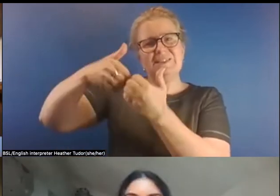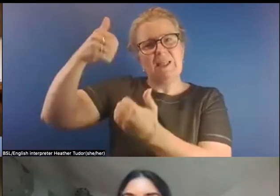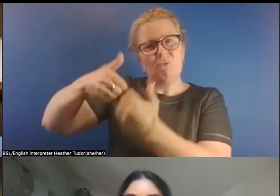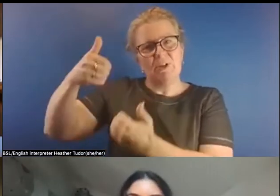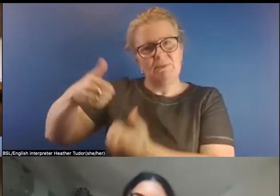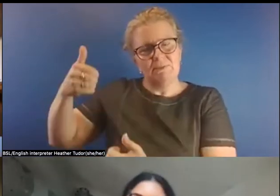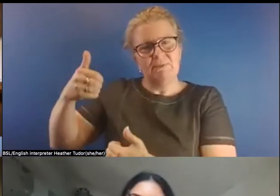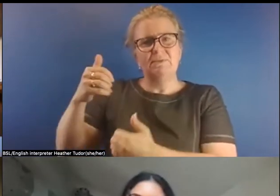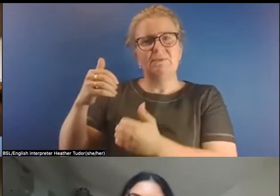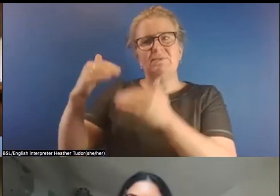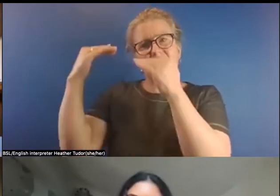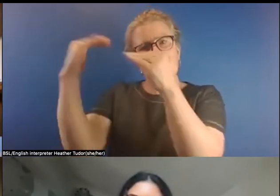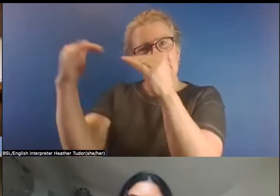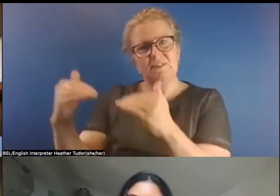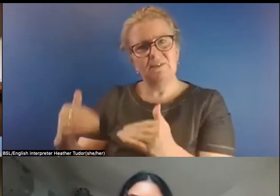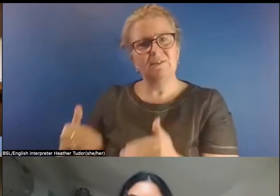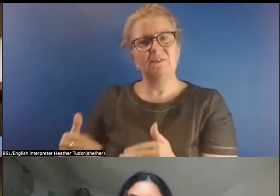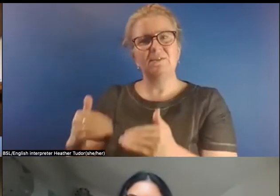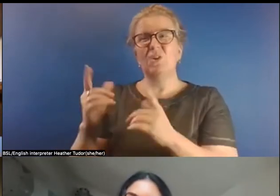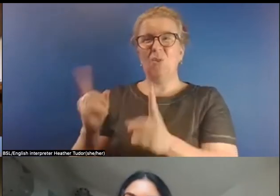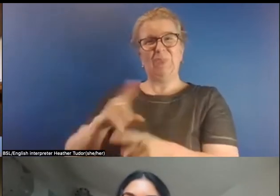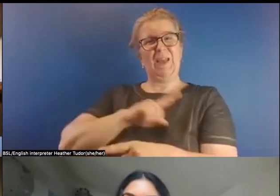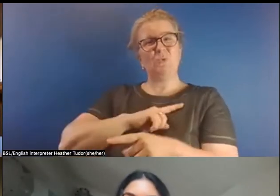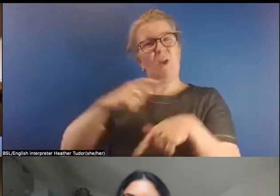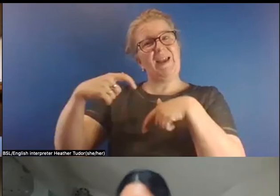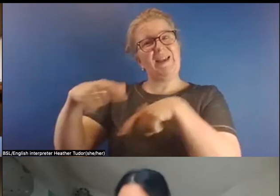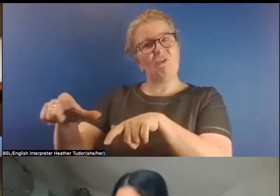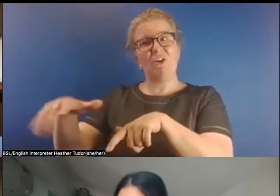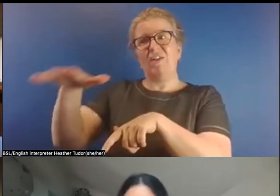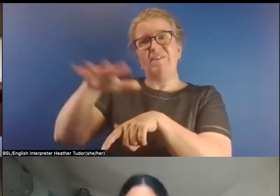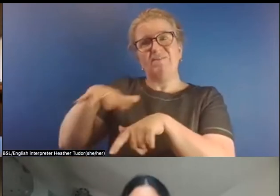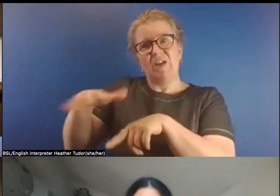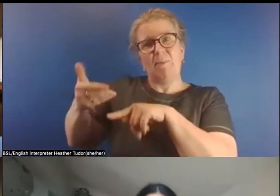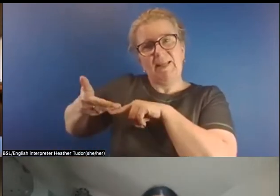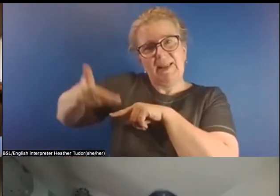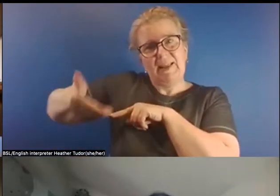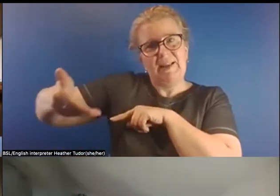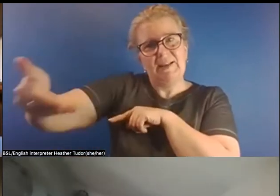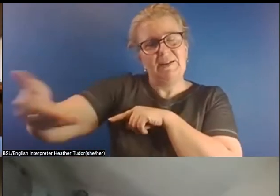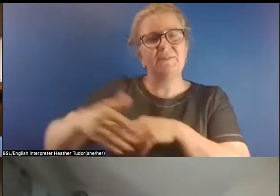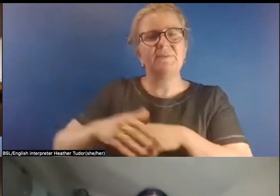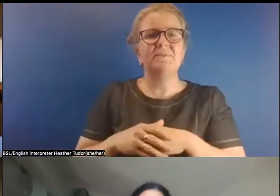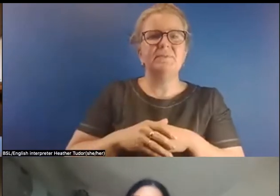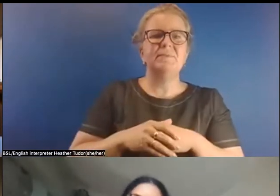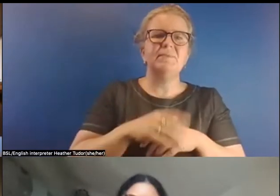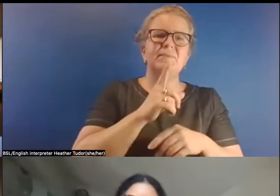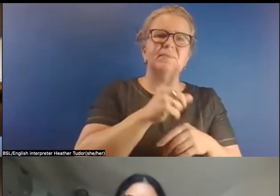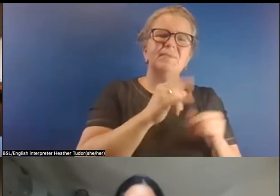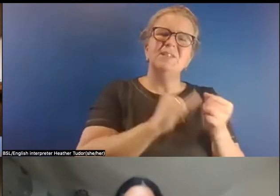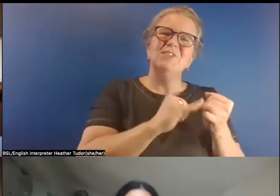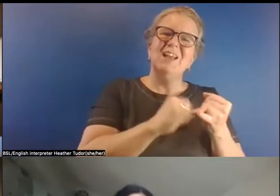going. Yeah, I think it's interesting how the caste system correlates to a different part of